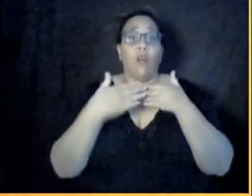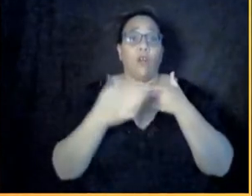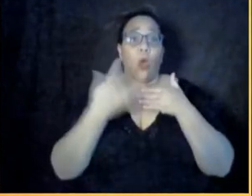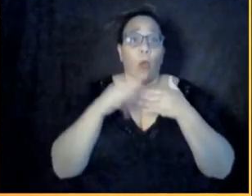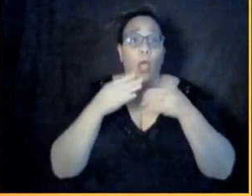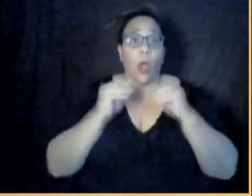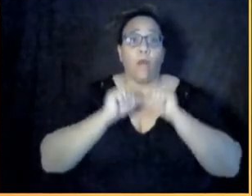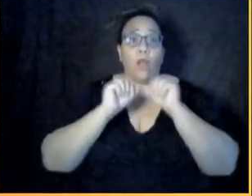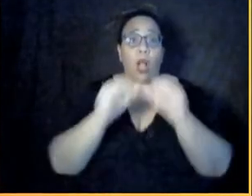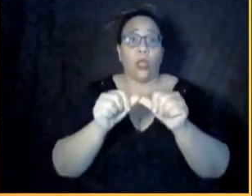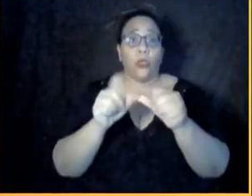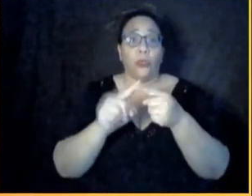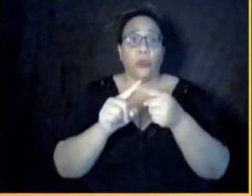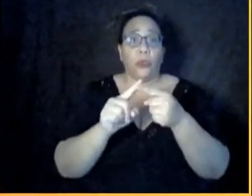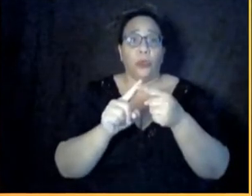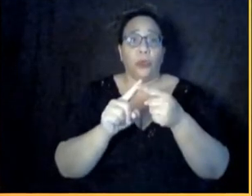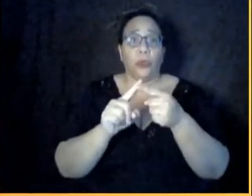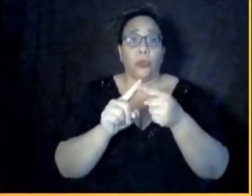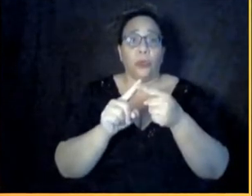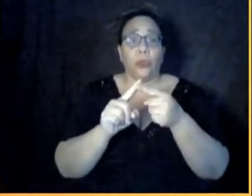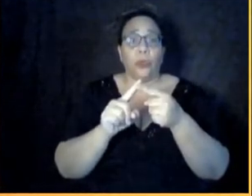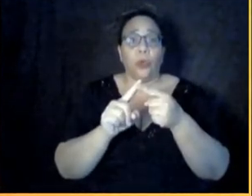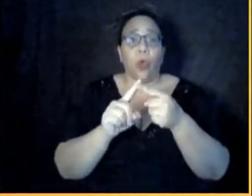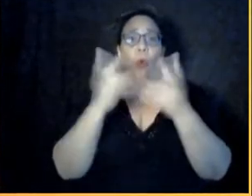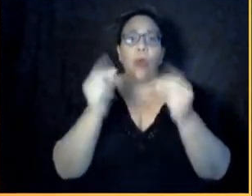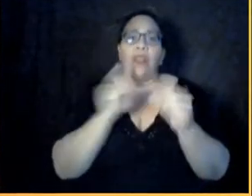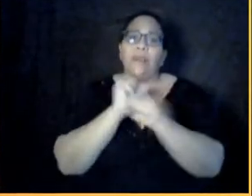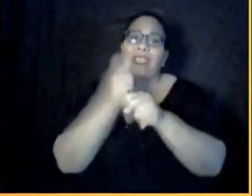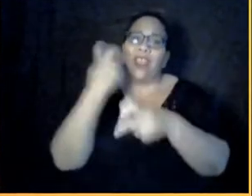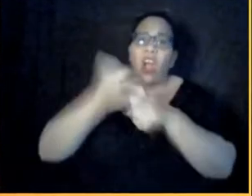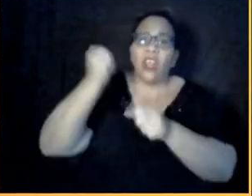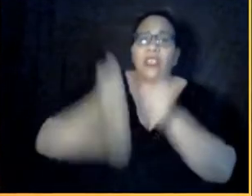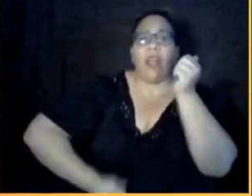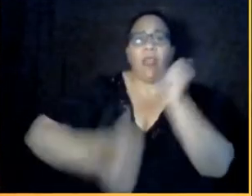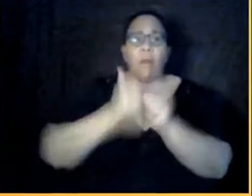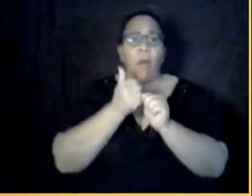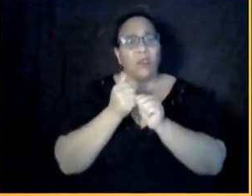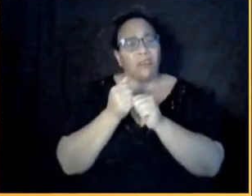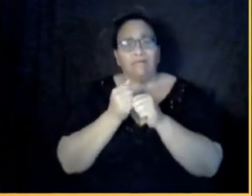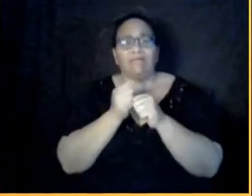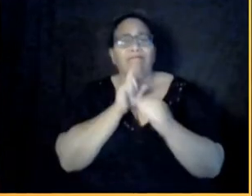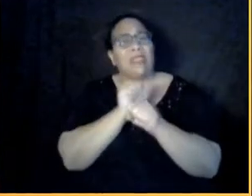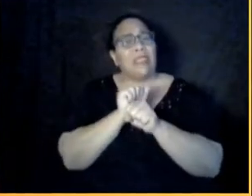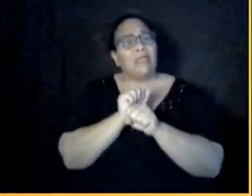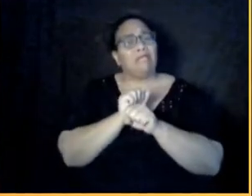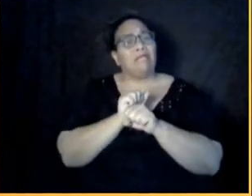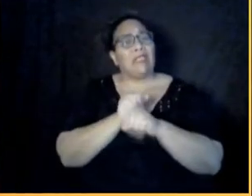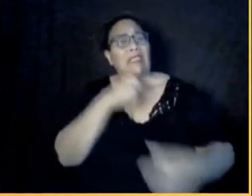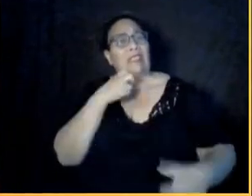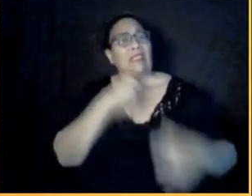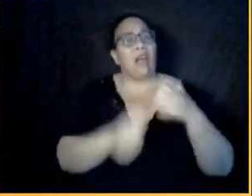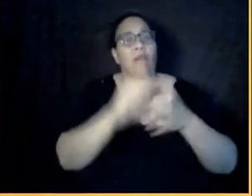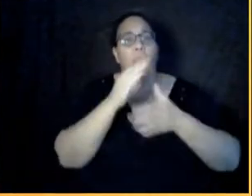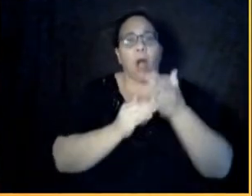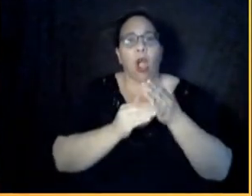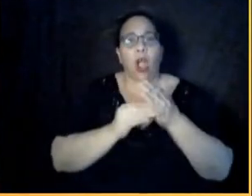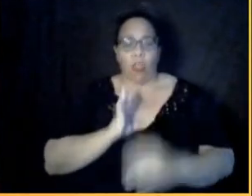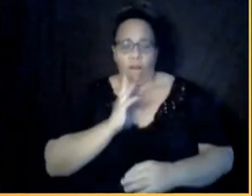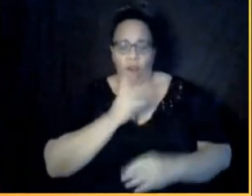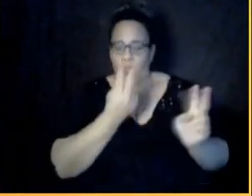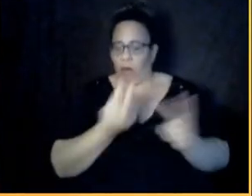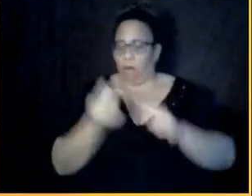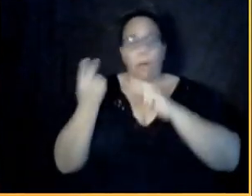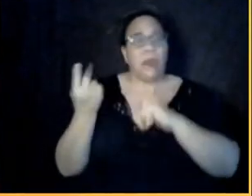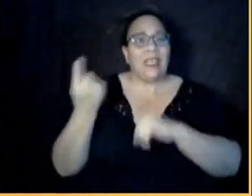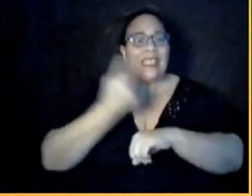to what is one of the hardest and the most difficult parts of Trans Awareness Month, and that is Trans Day of